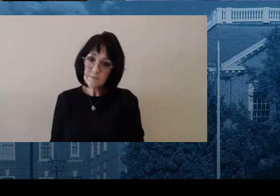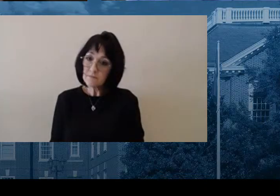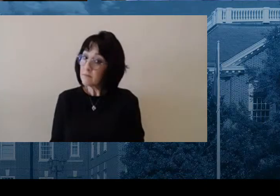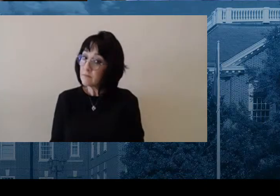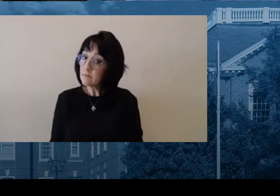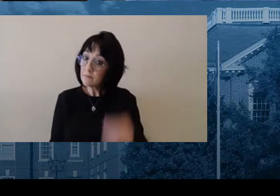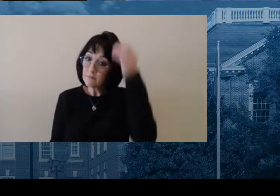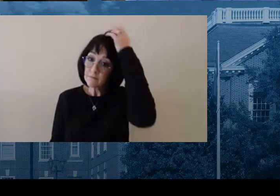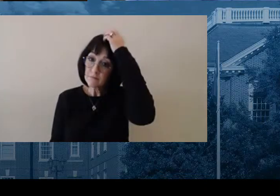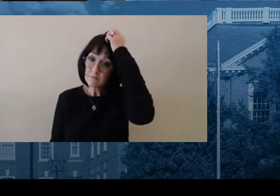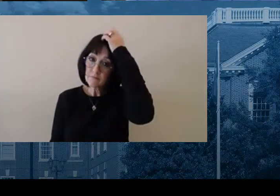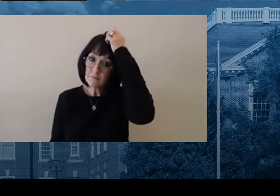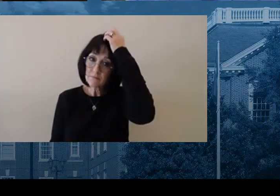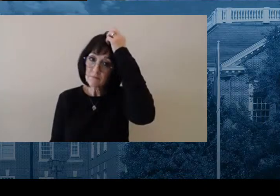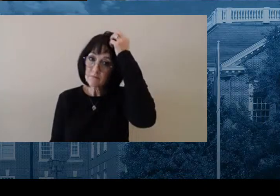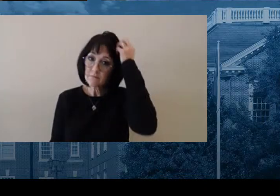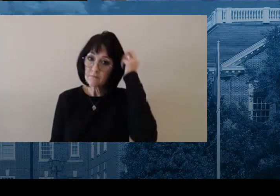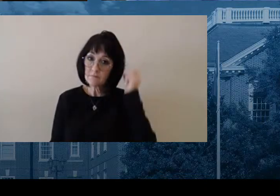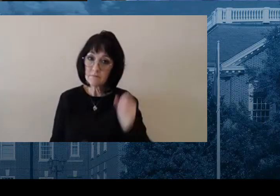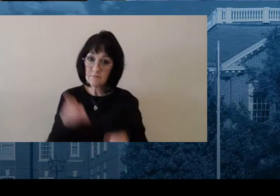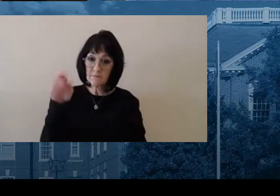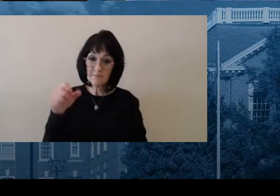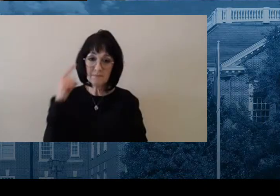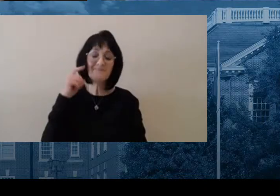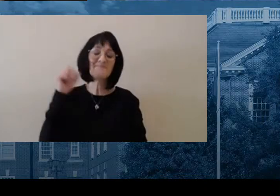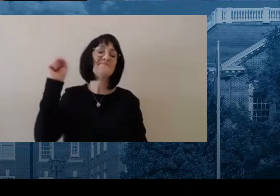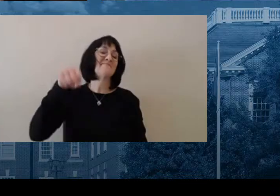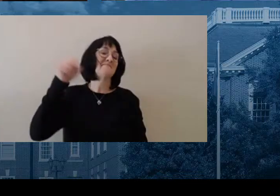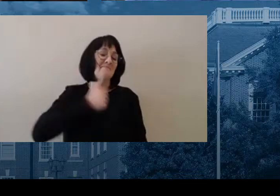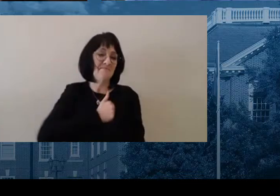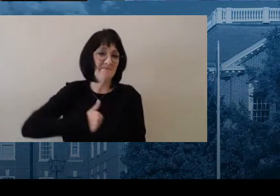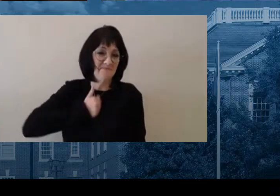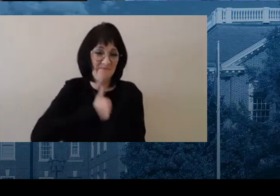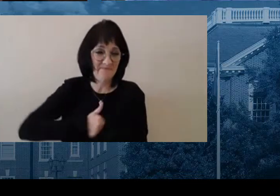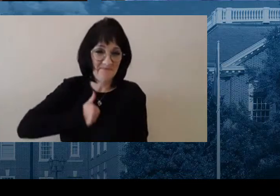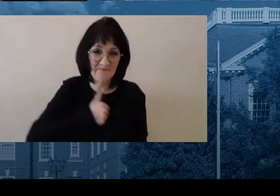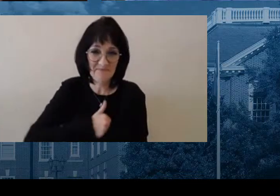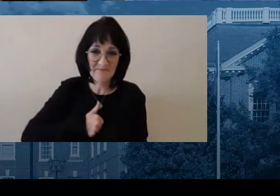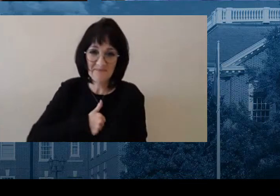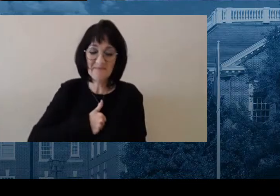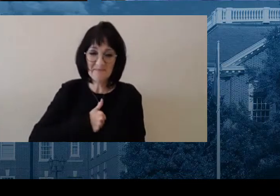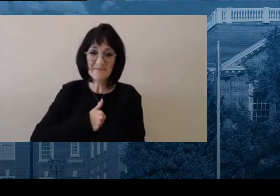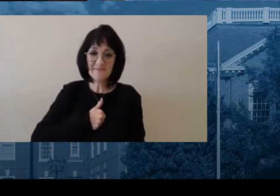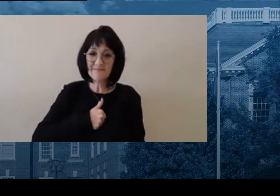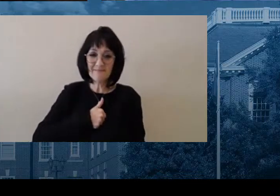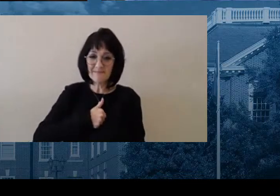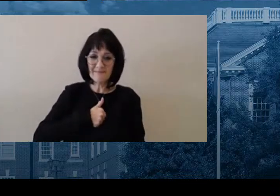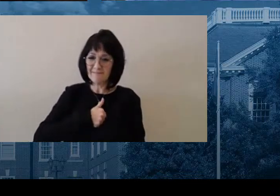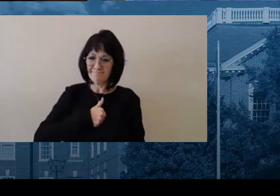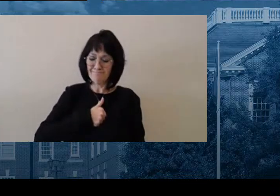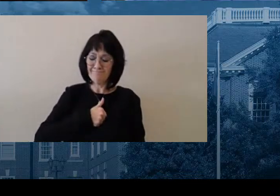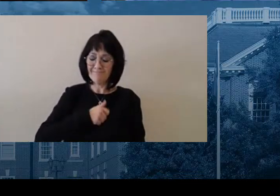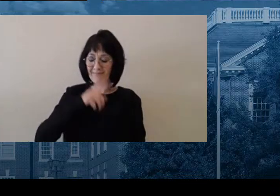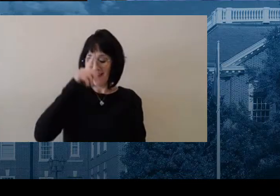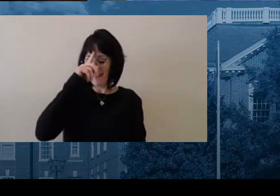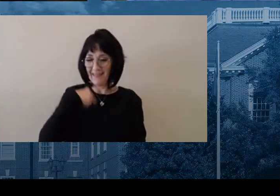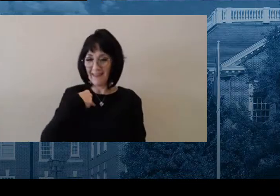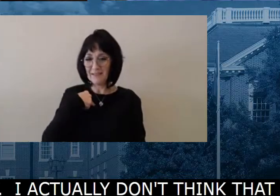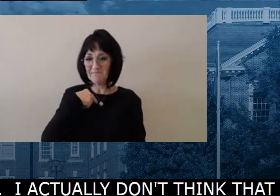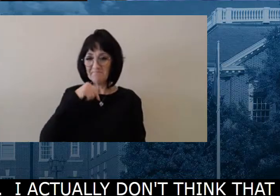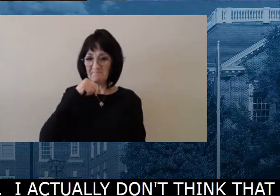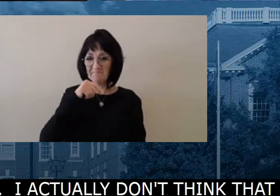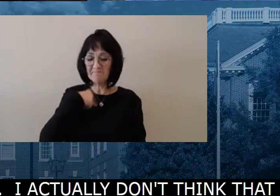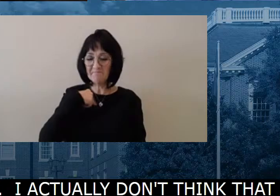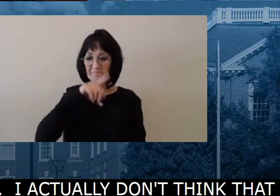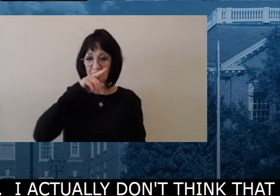Are you on mute? Amy? Hi, yep, sorry about that. I actually don't think that I raised my hand. But one question that I